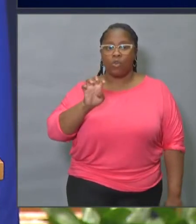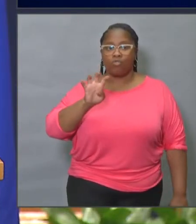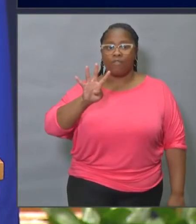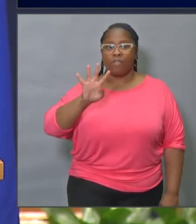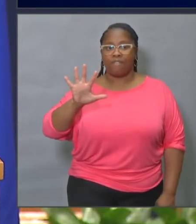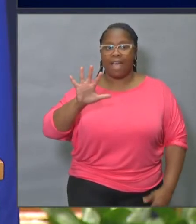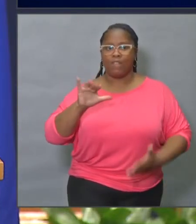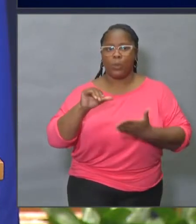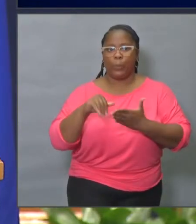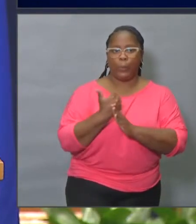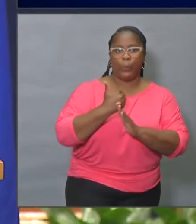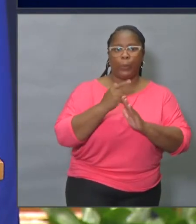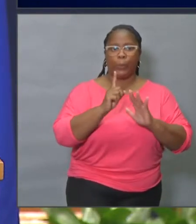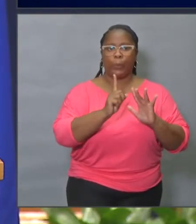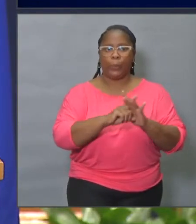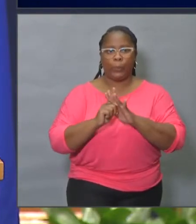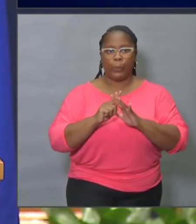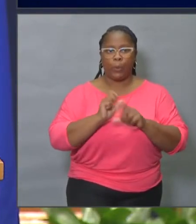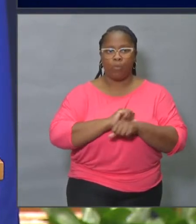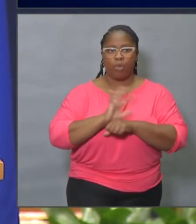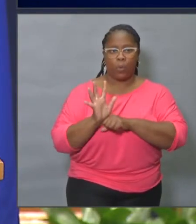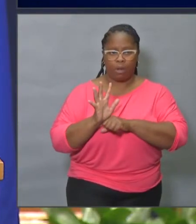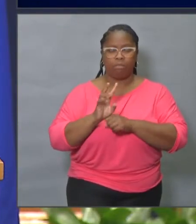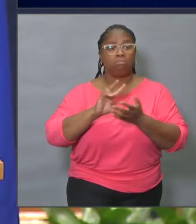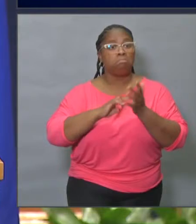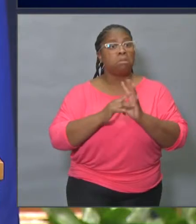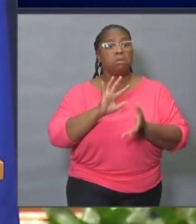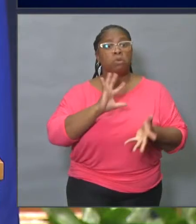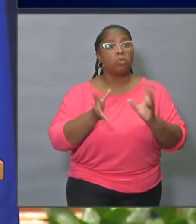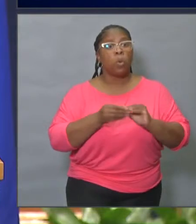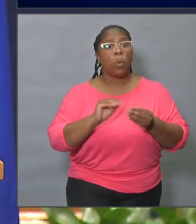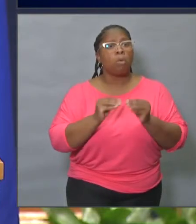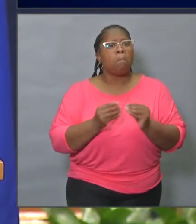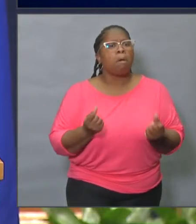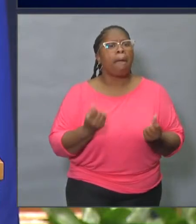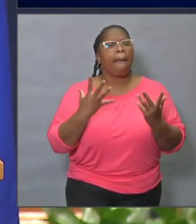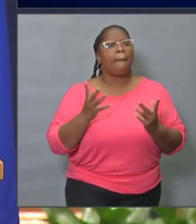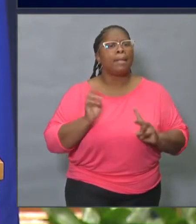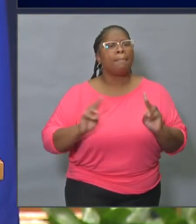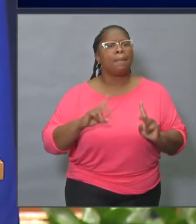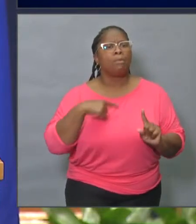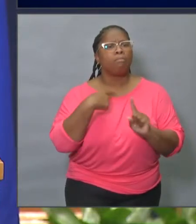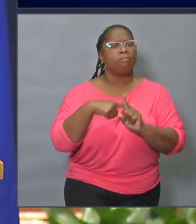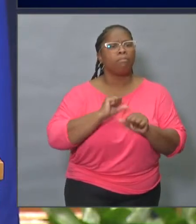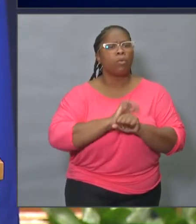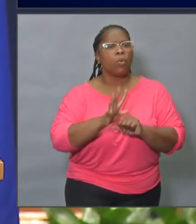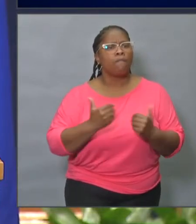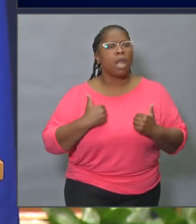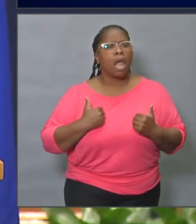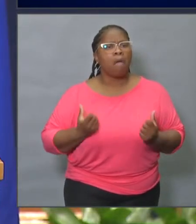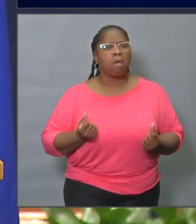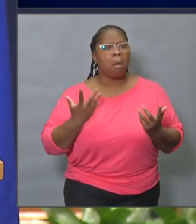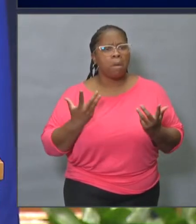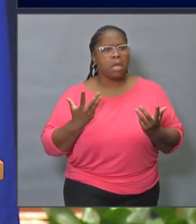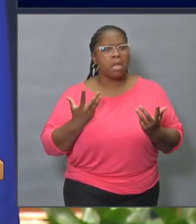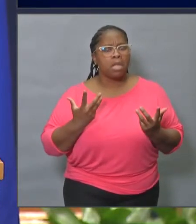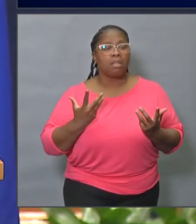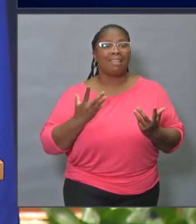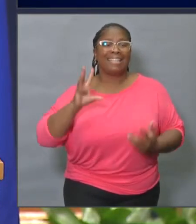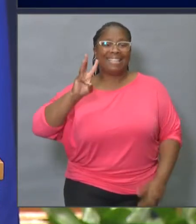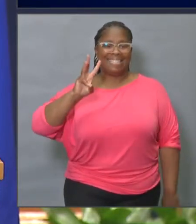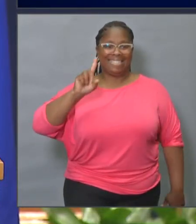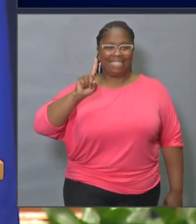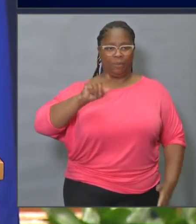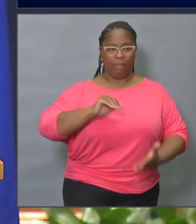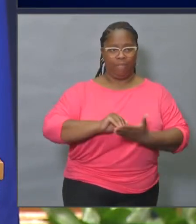1,445 new cases, and this will bring the total number of people who have tested positive for COVID-19 in LA County to